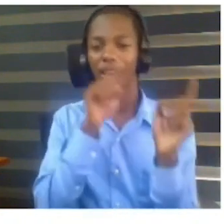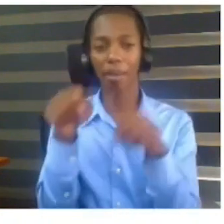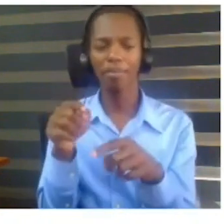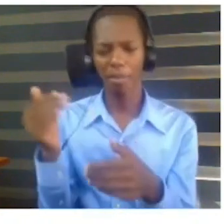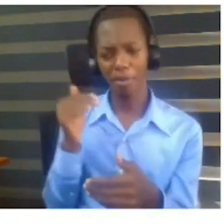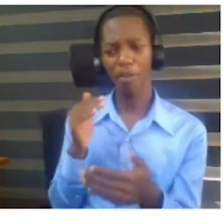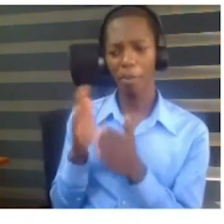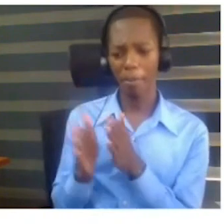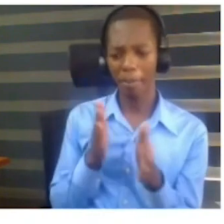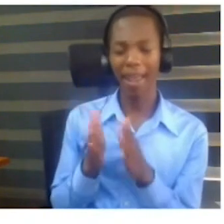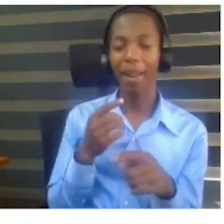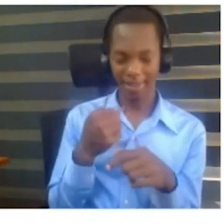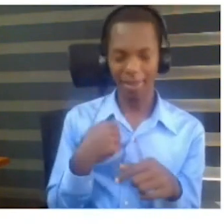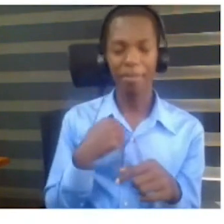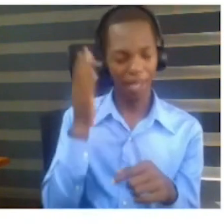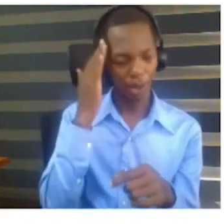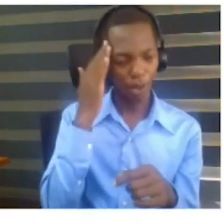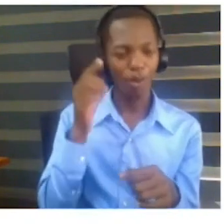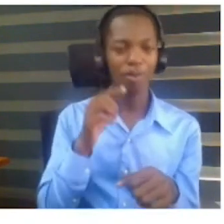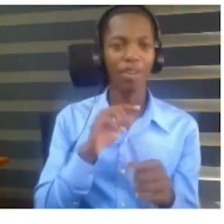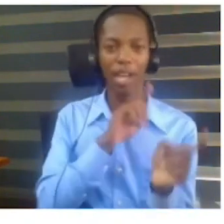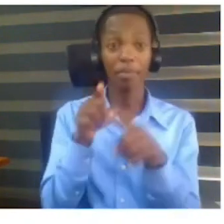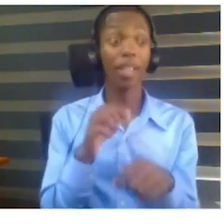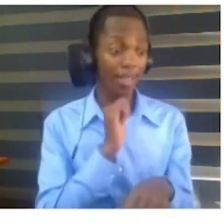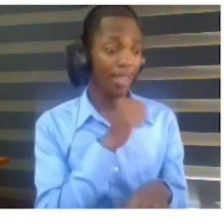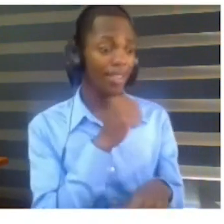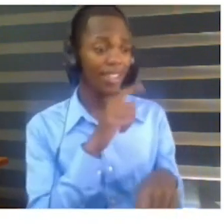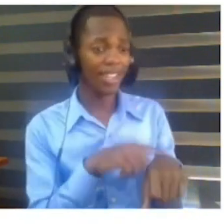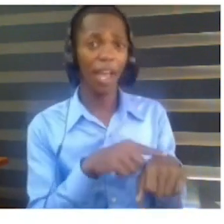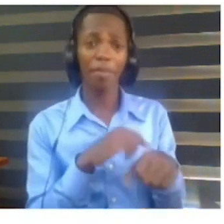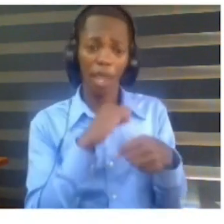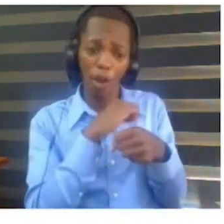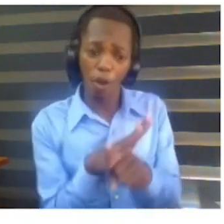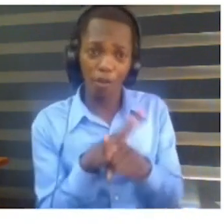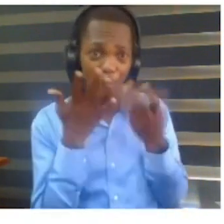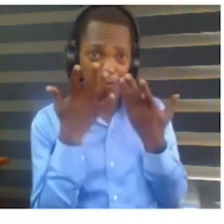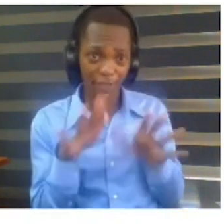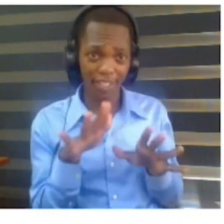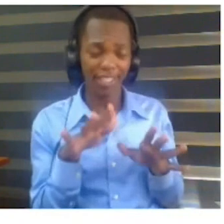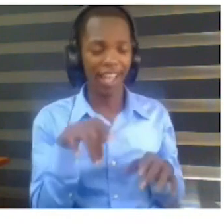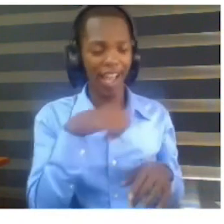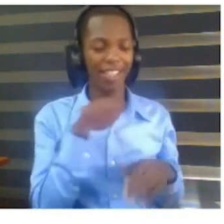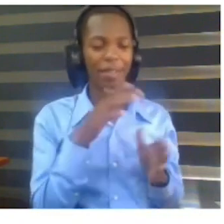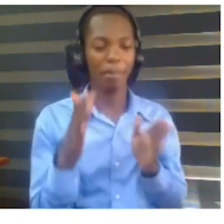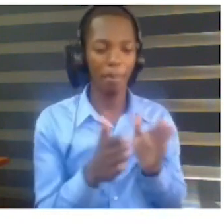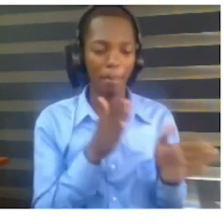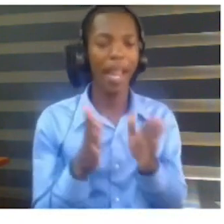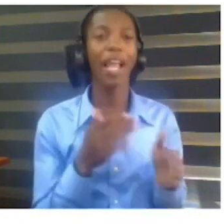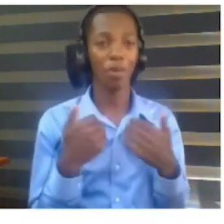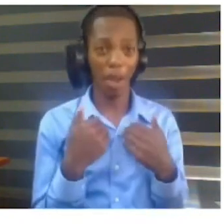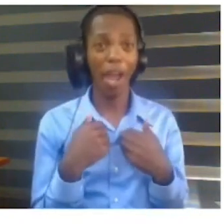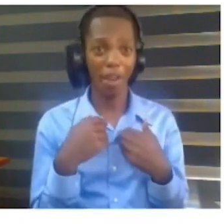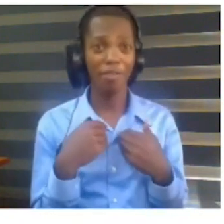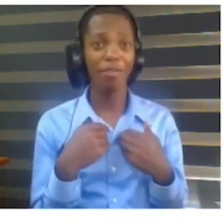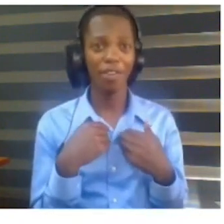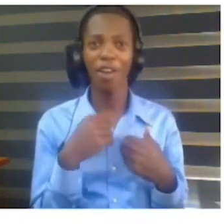Yes, definitely. I think once we go past the COVID period, we'll definitely plan to have everyone at